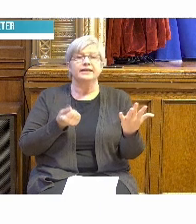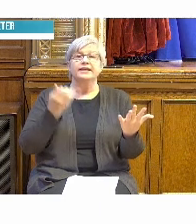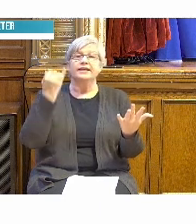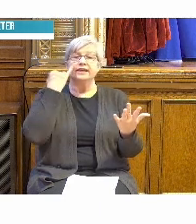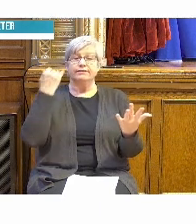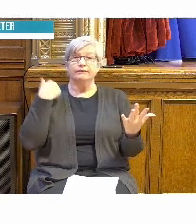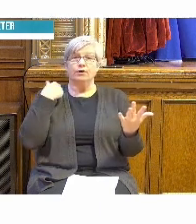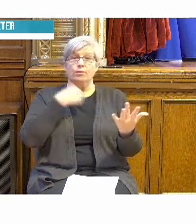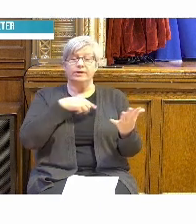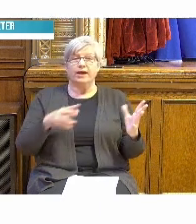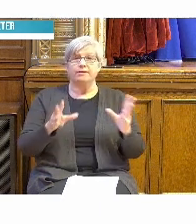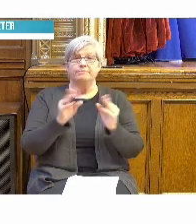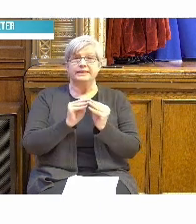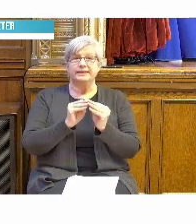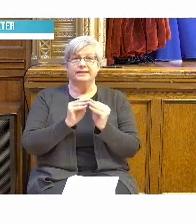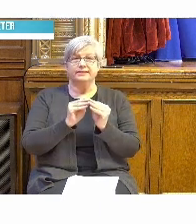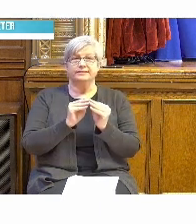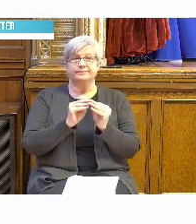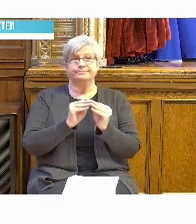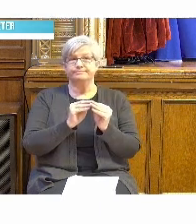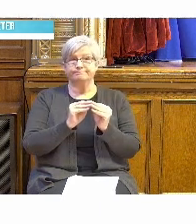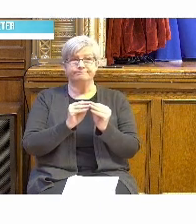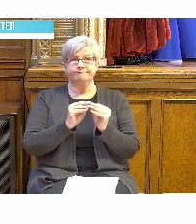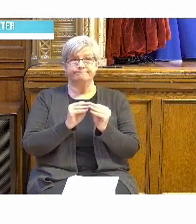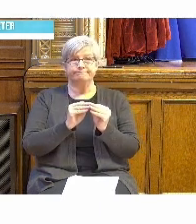that is meeting,